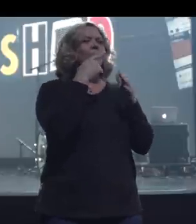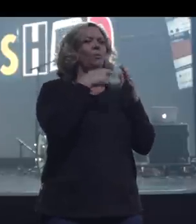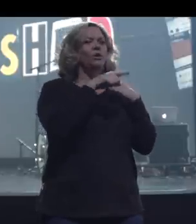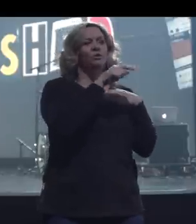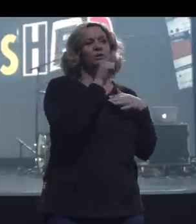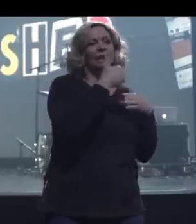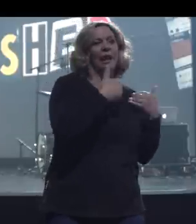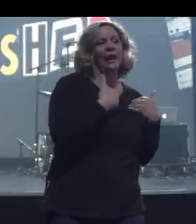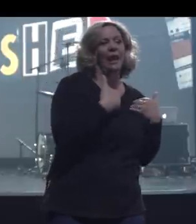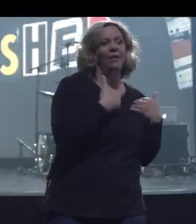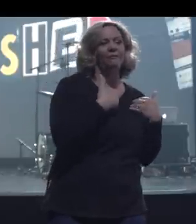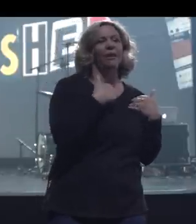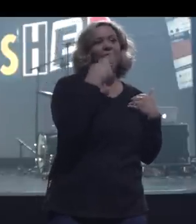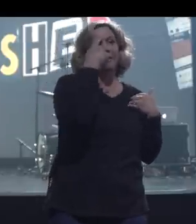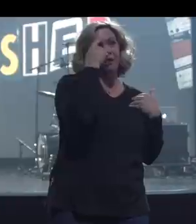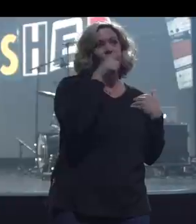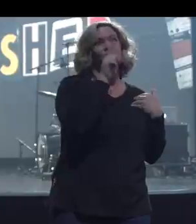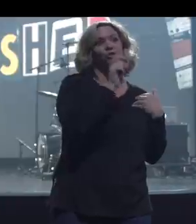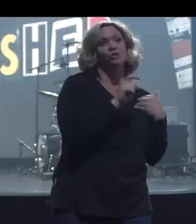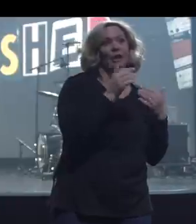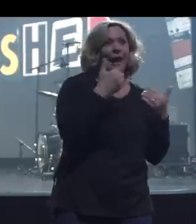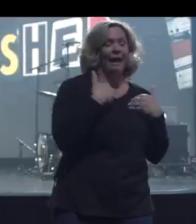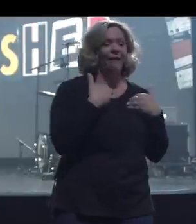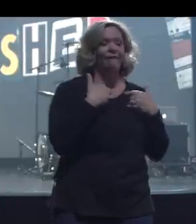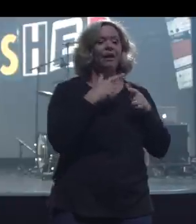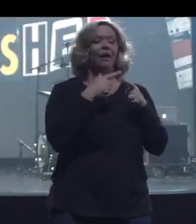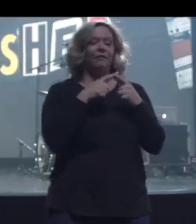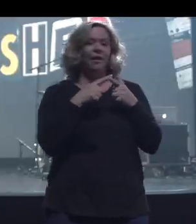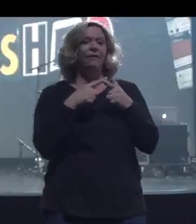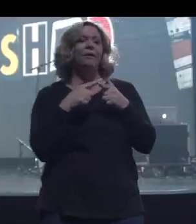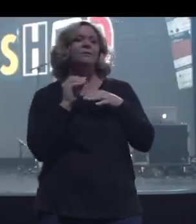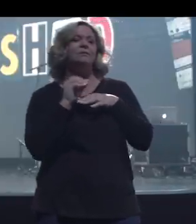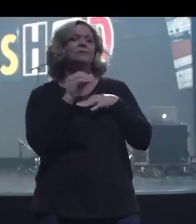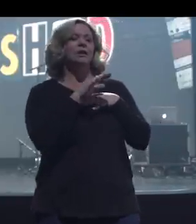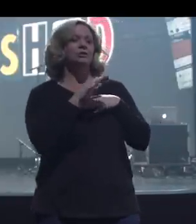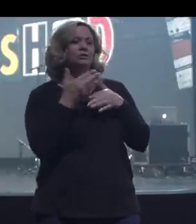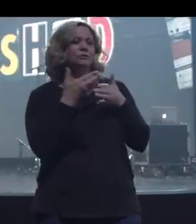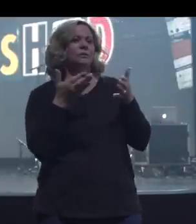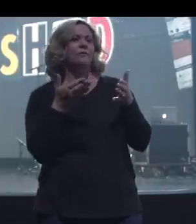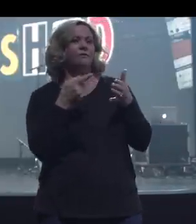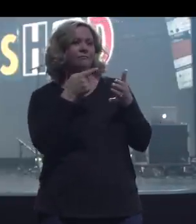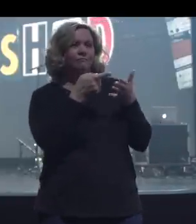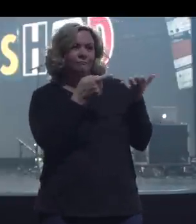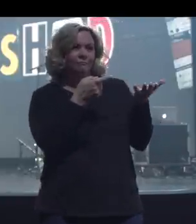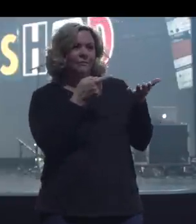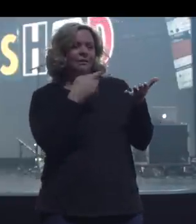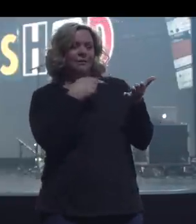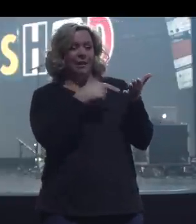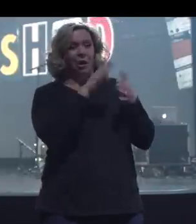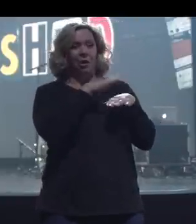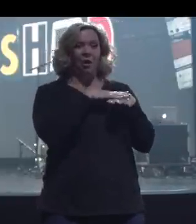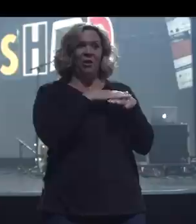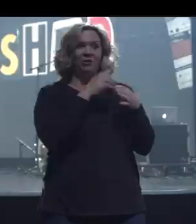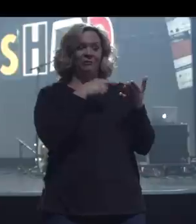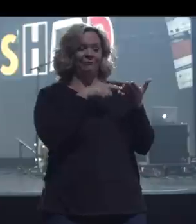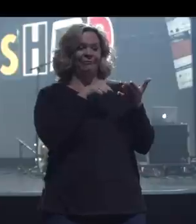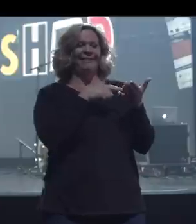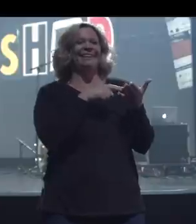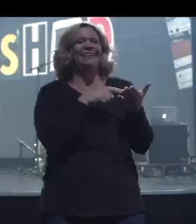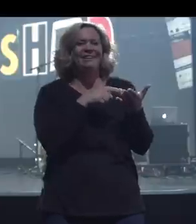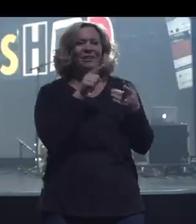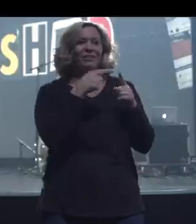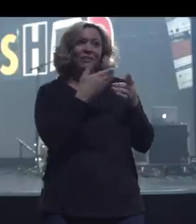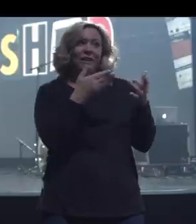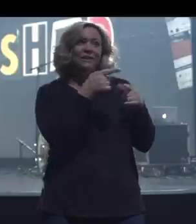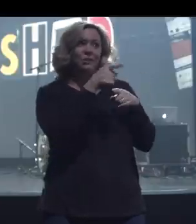have, they thought you should have, and they started marketing to you things that you didn't even know you needed? I mean, that would be